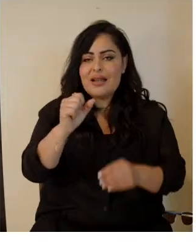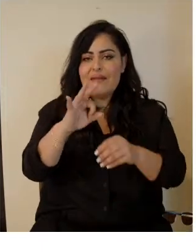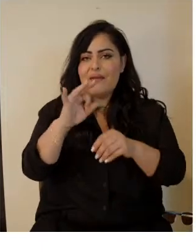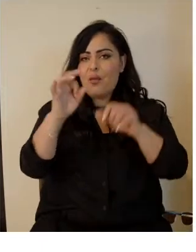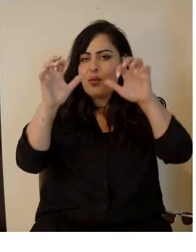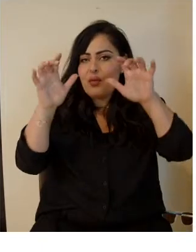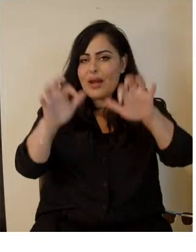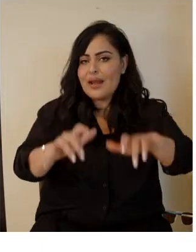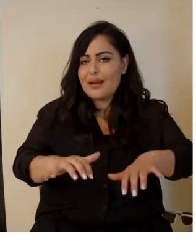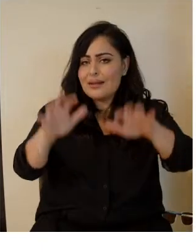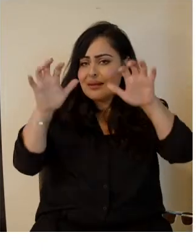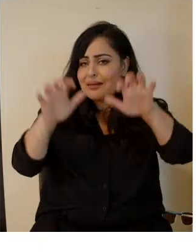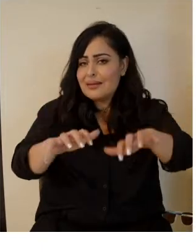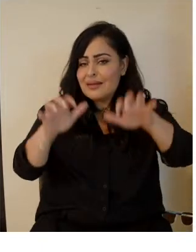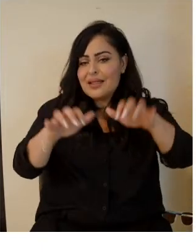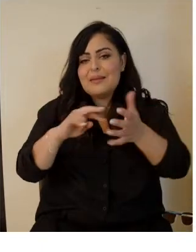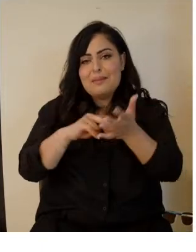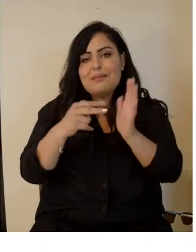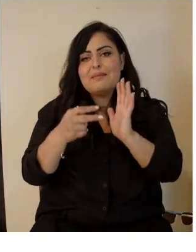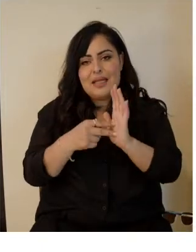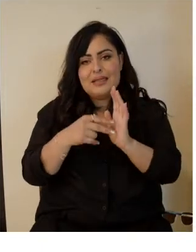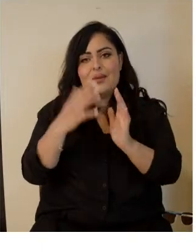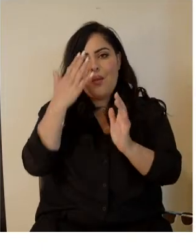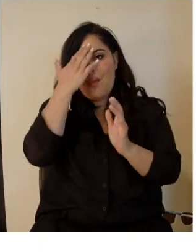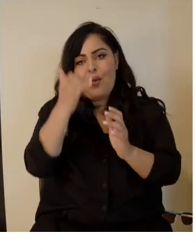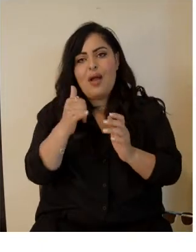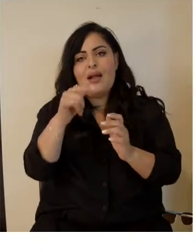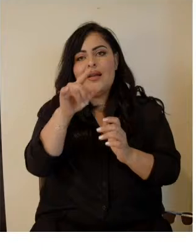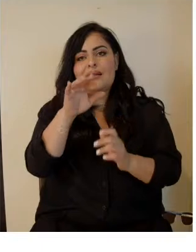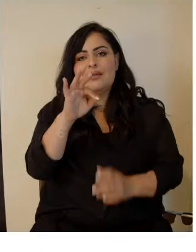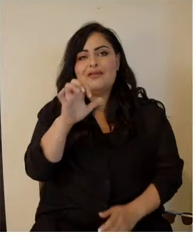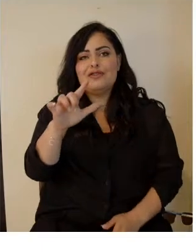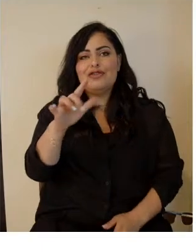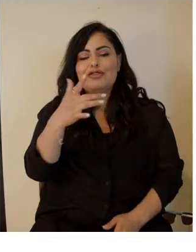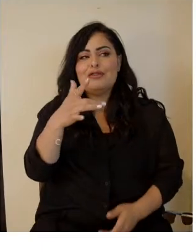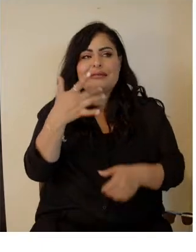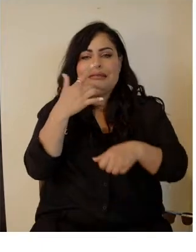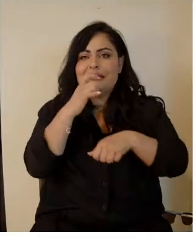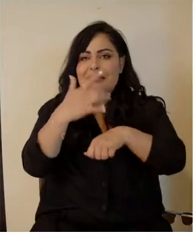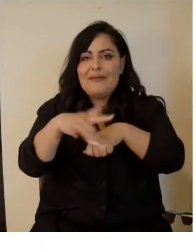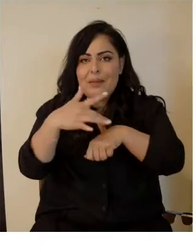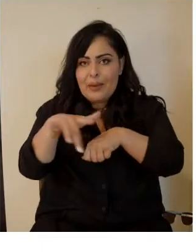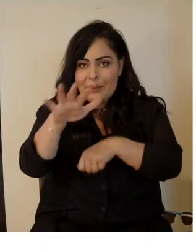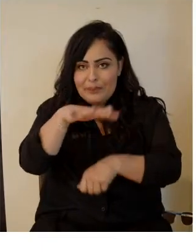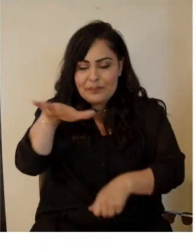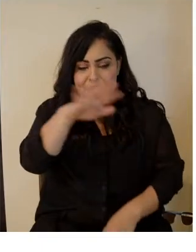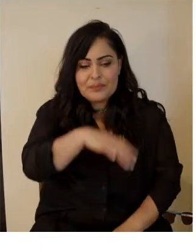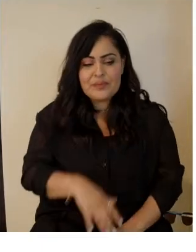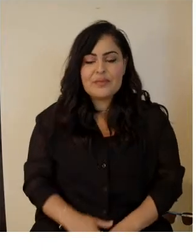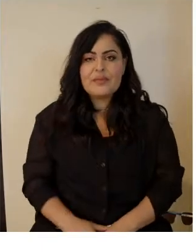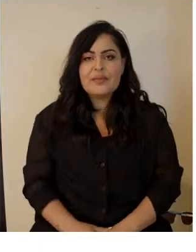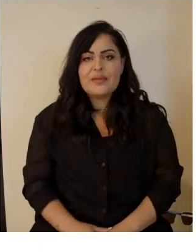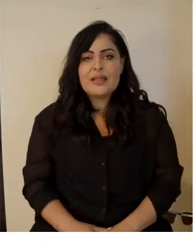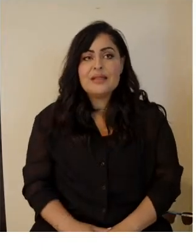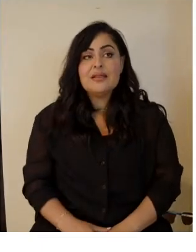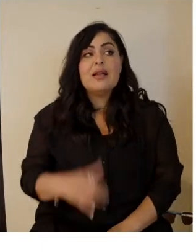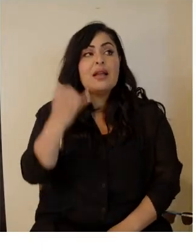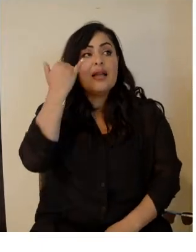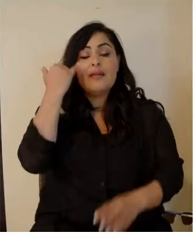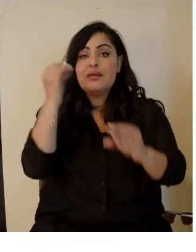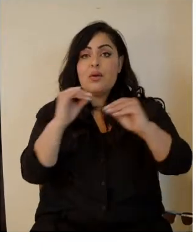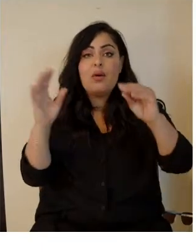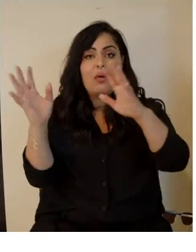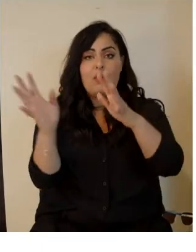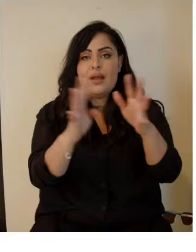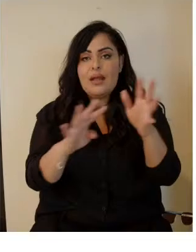not a lot of rain. That explains the availability of the fuels. So in the absence of wind, we're not